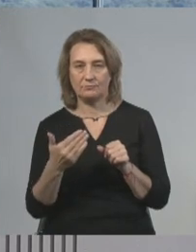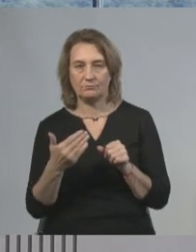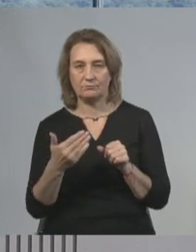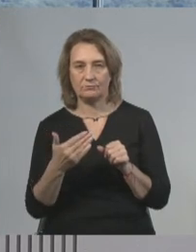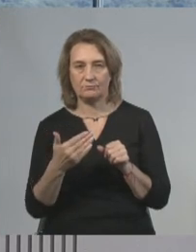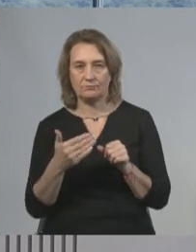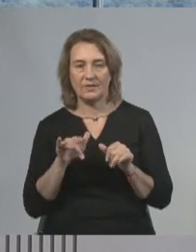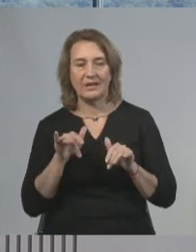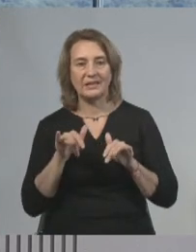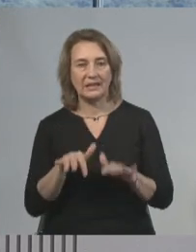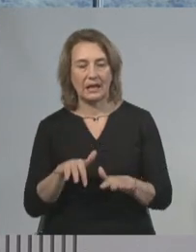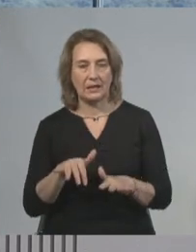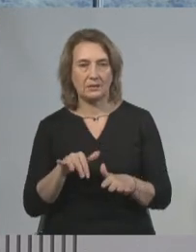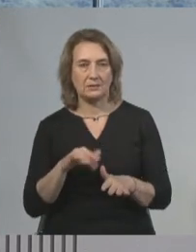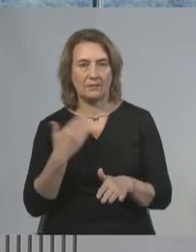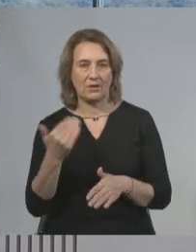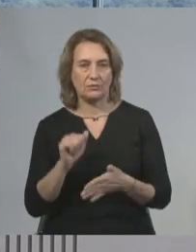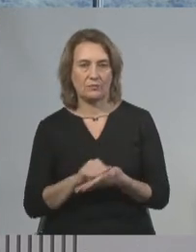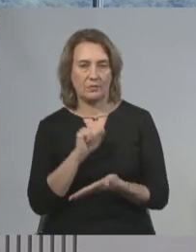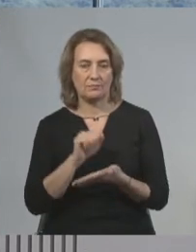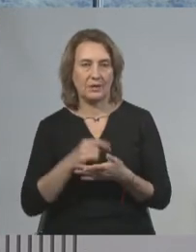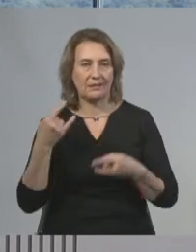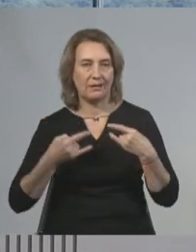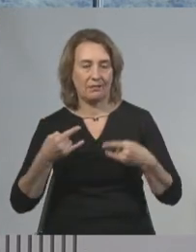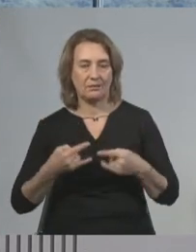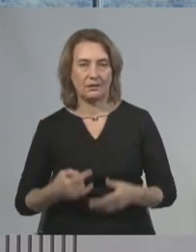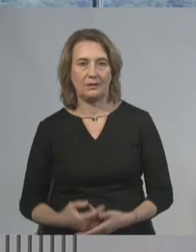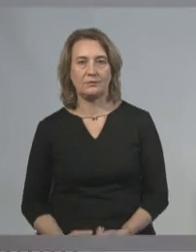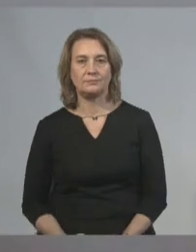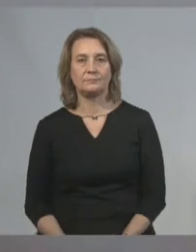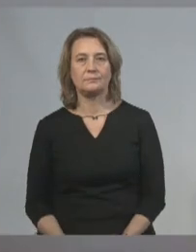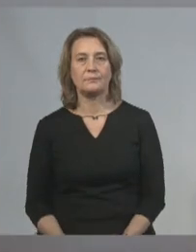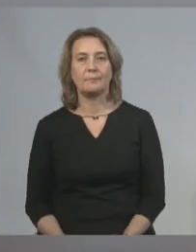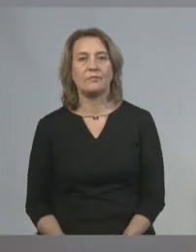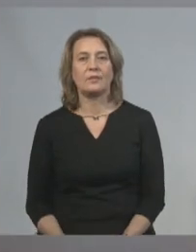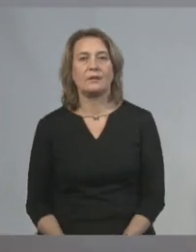media might be wrong maybe mourinho can start with you